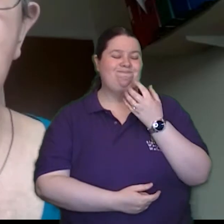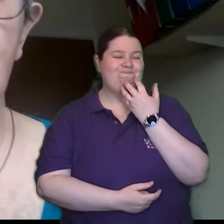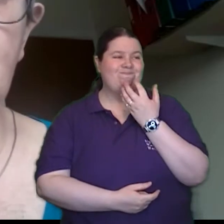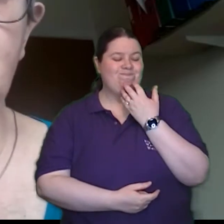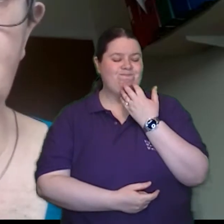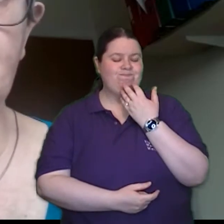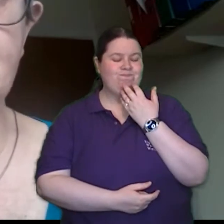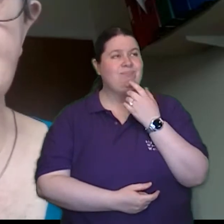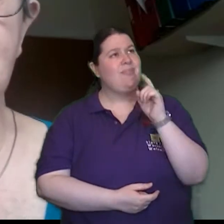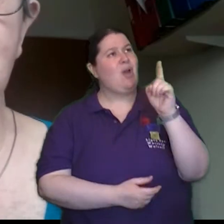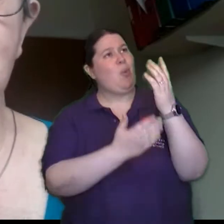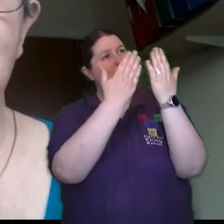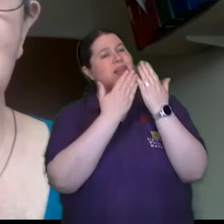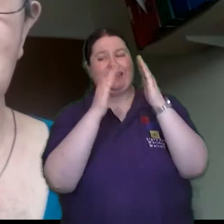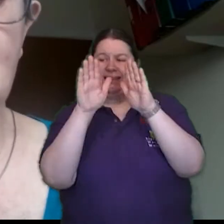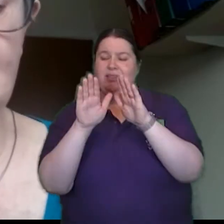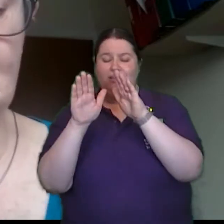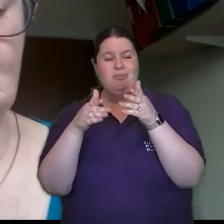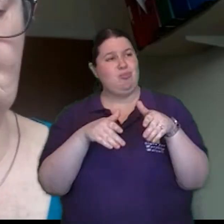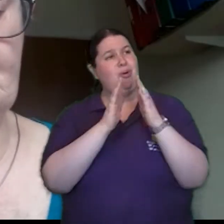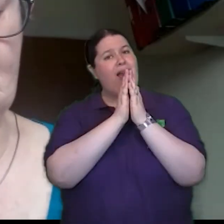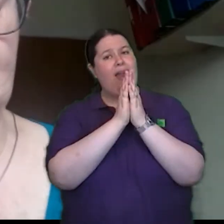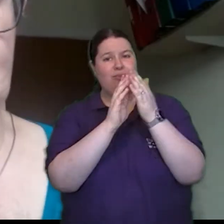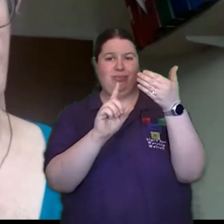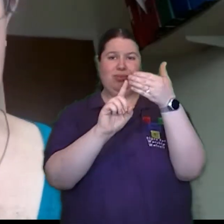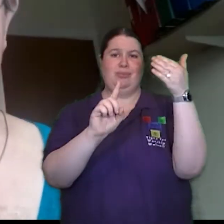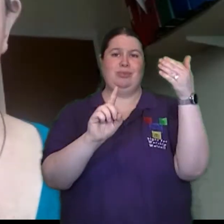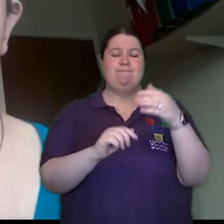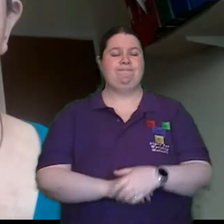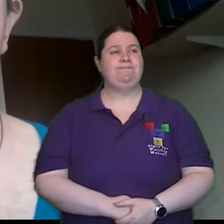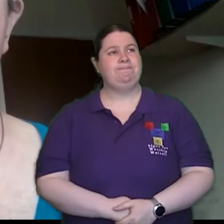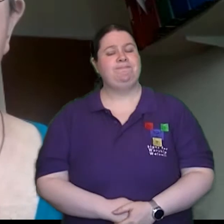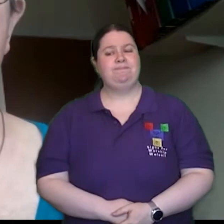Lord, in your mercy, hear our prayer.